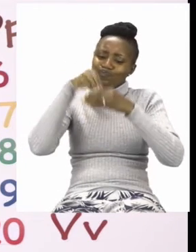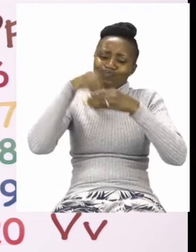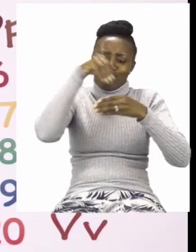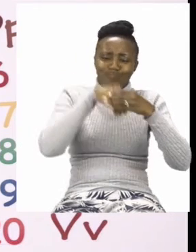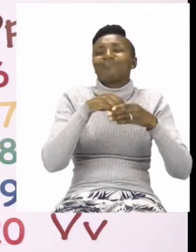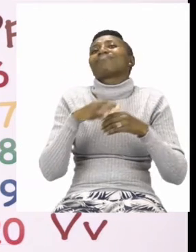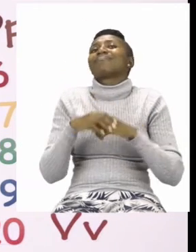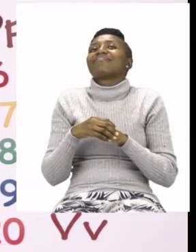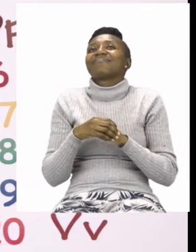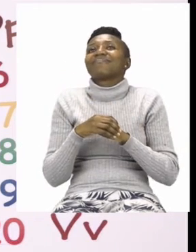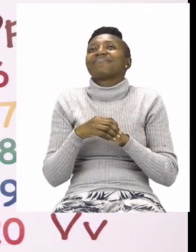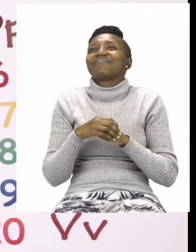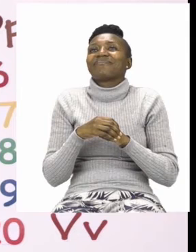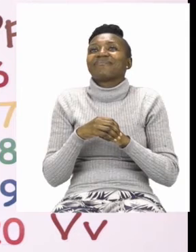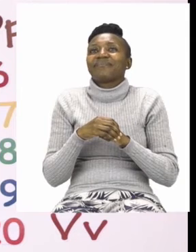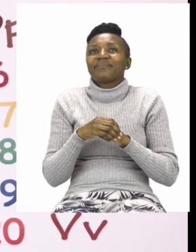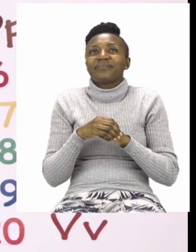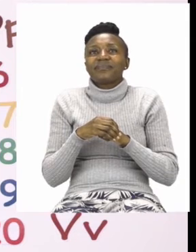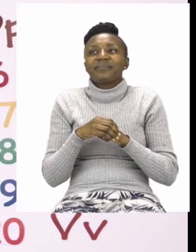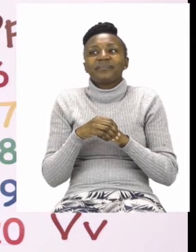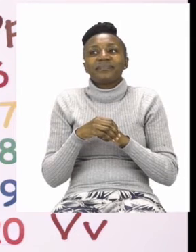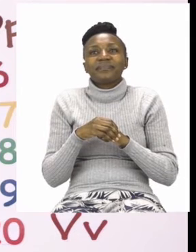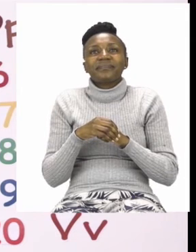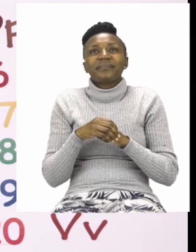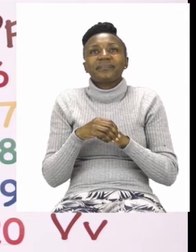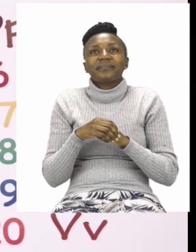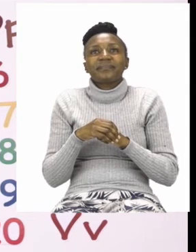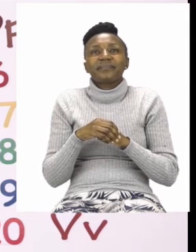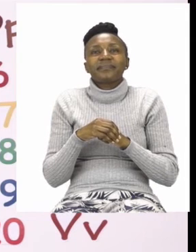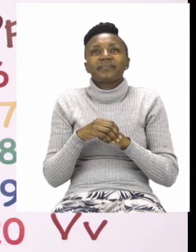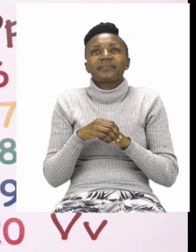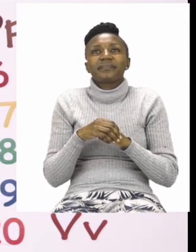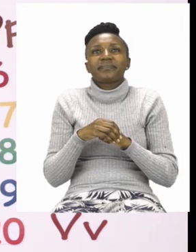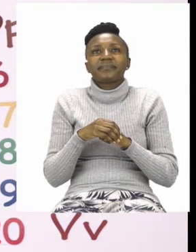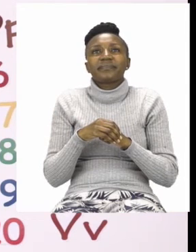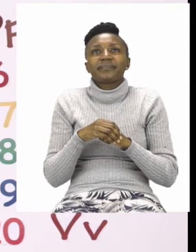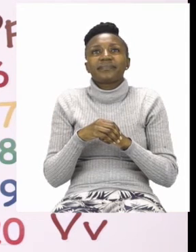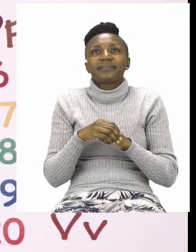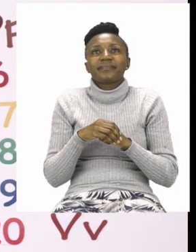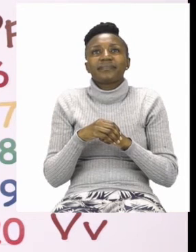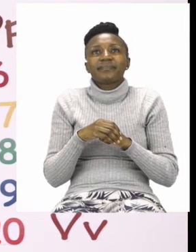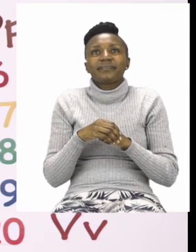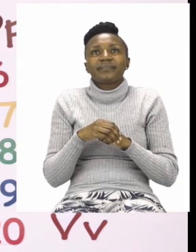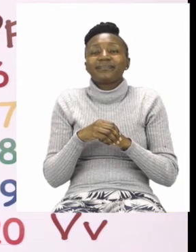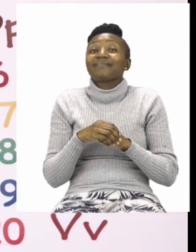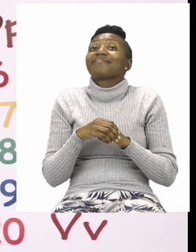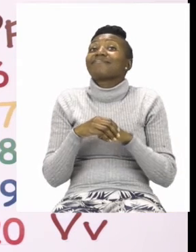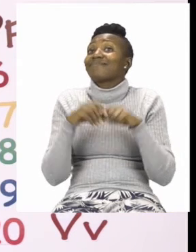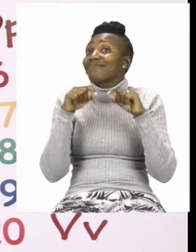case, where we put all our school things that we need to use. So boys and